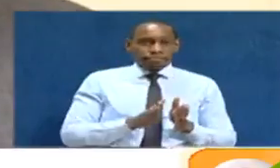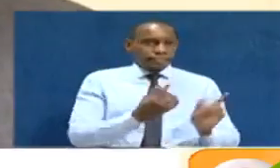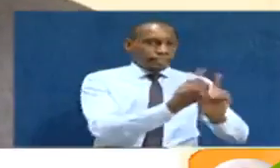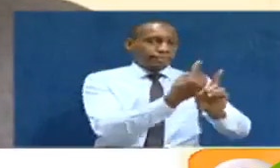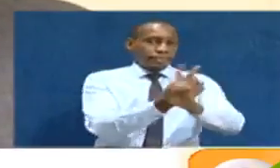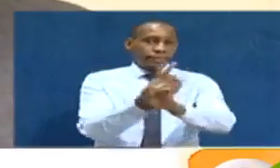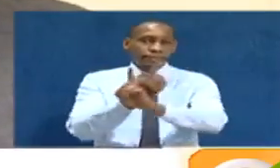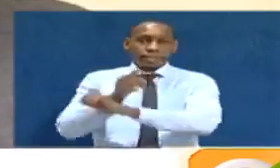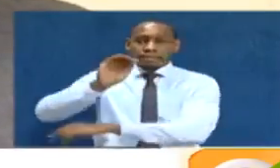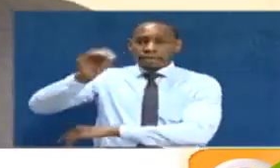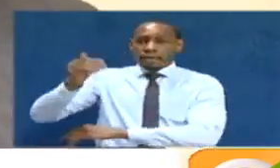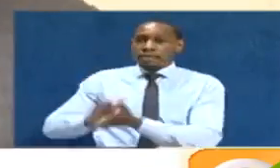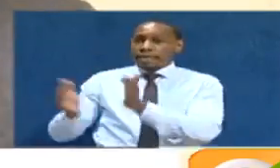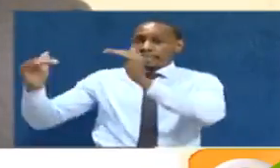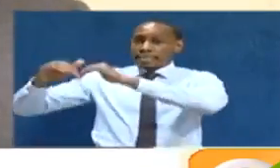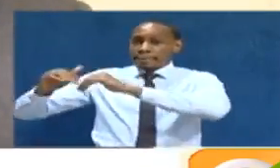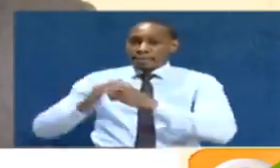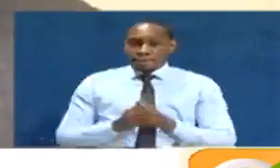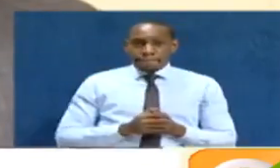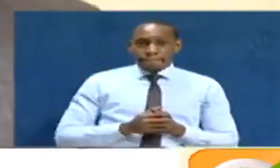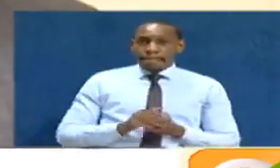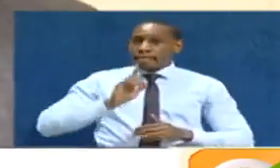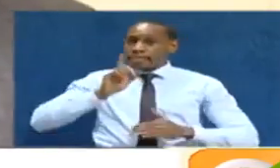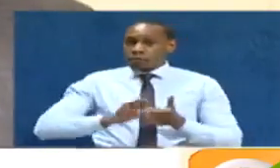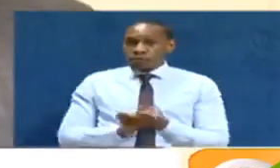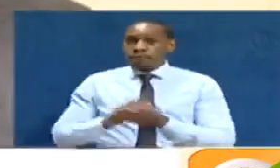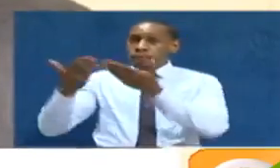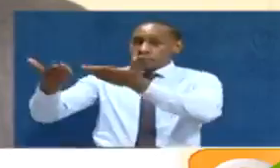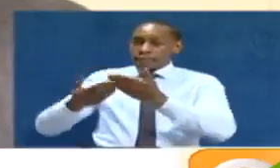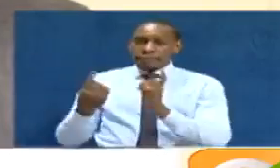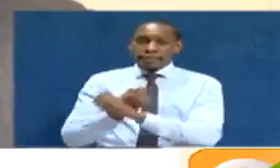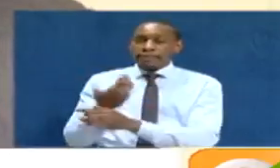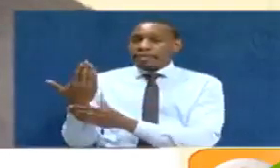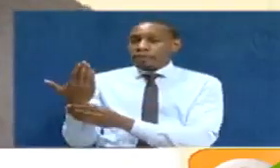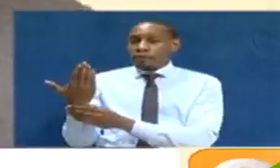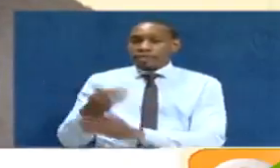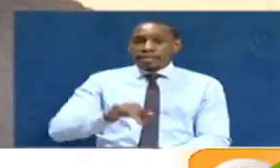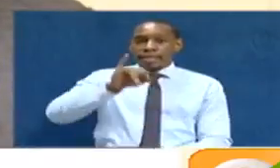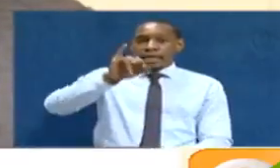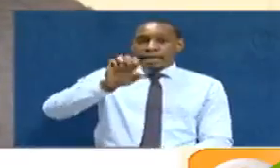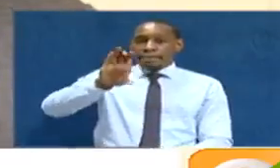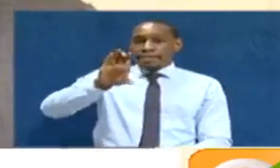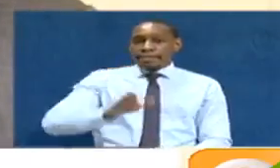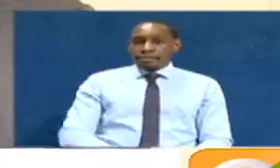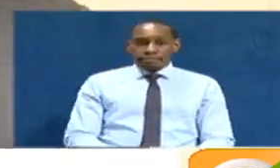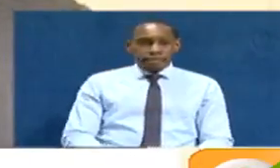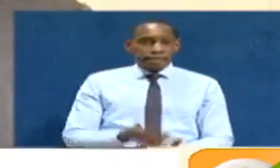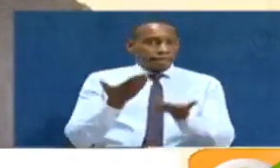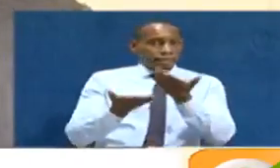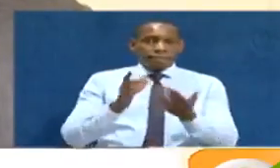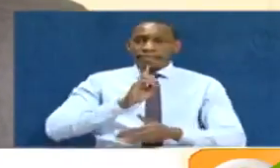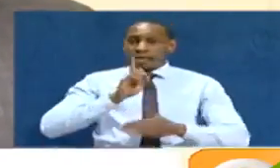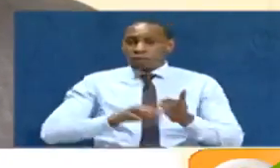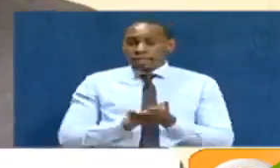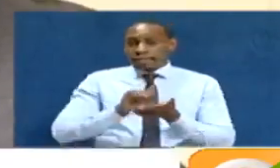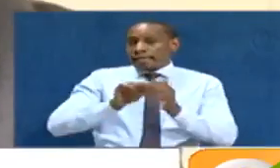various county assemblies saying they received a different document from IEBC, or saying